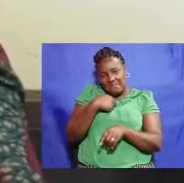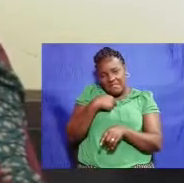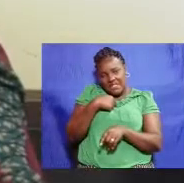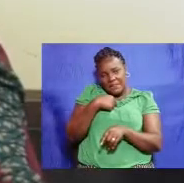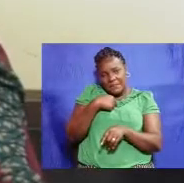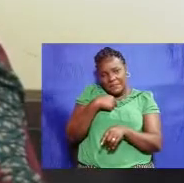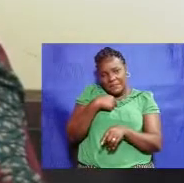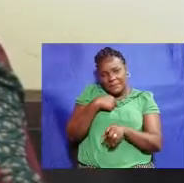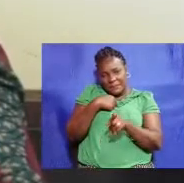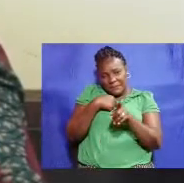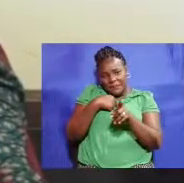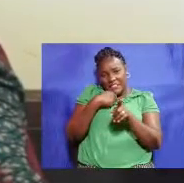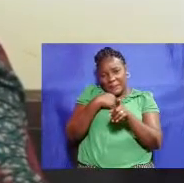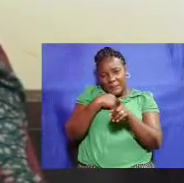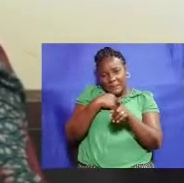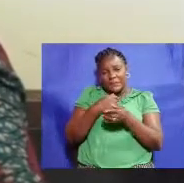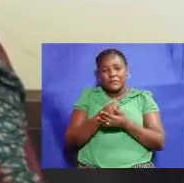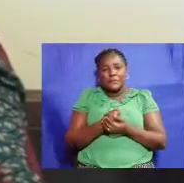For me,